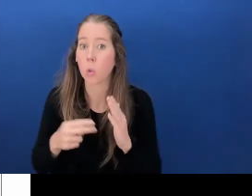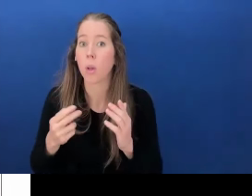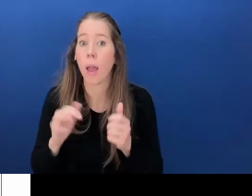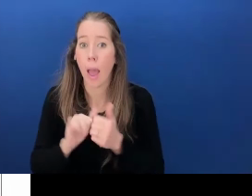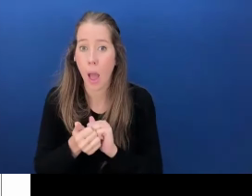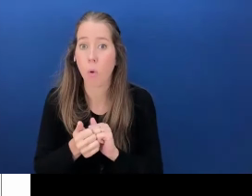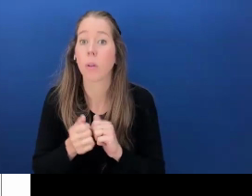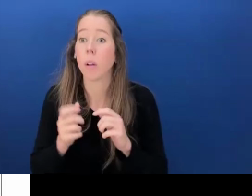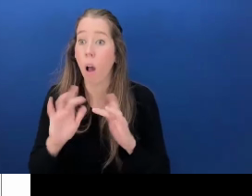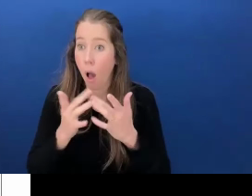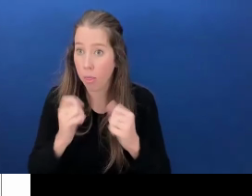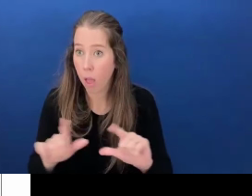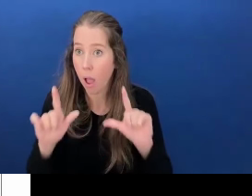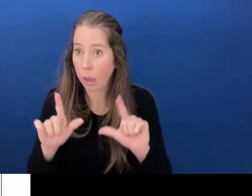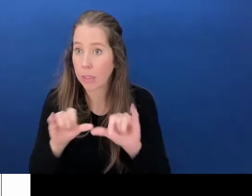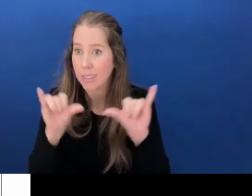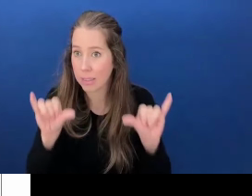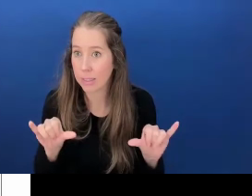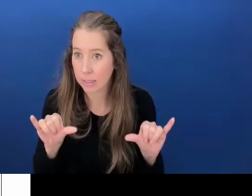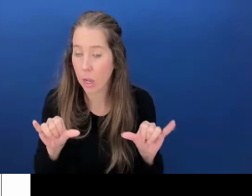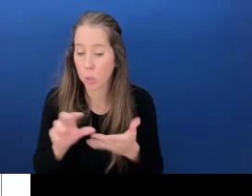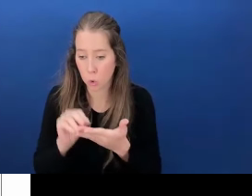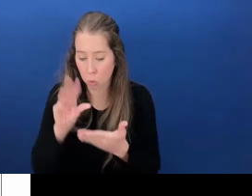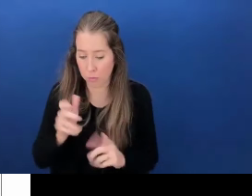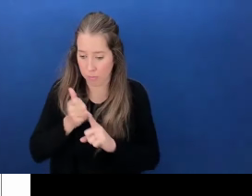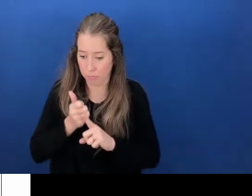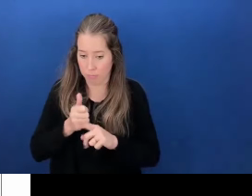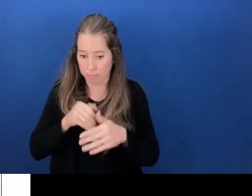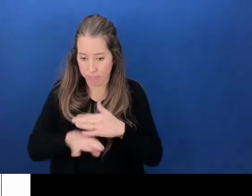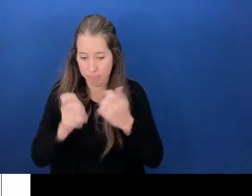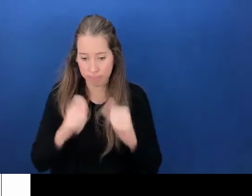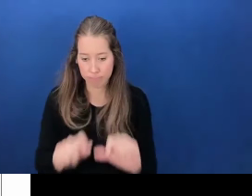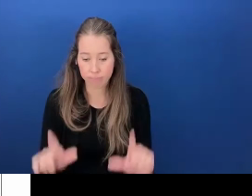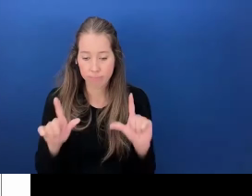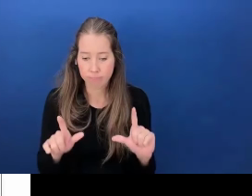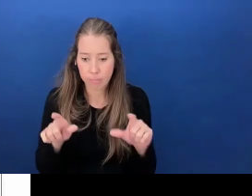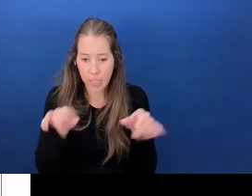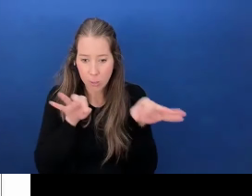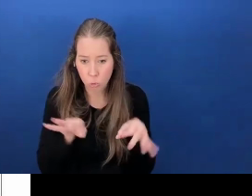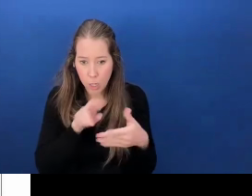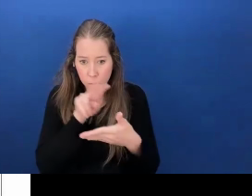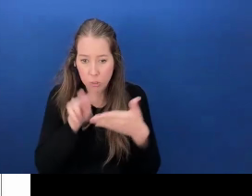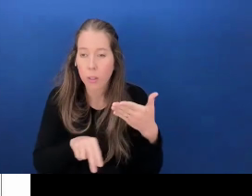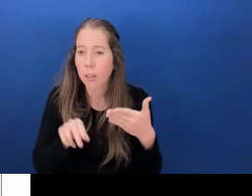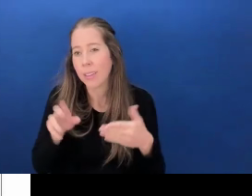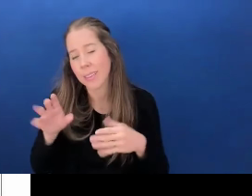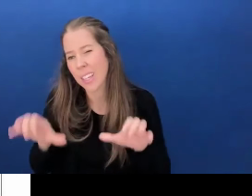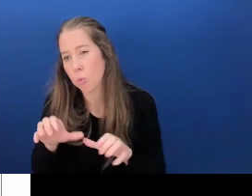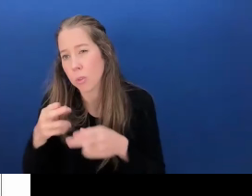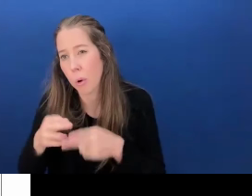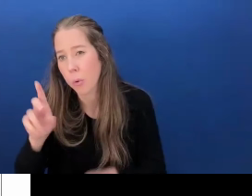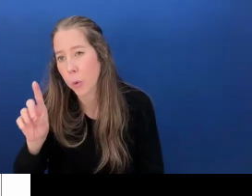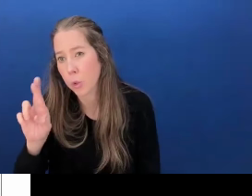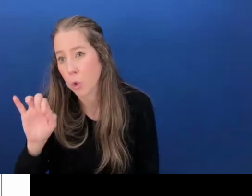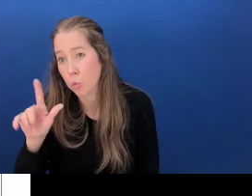system and where the student can go in, get the instruction. They do what's called on their drills, but that would be like,